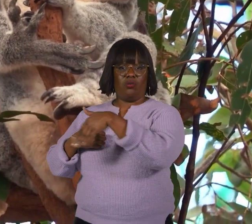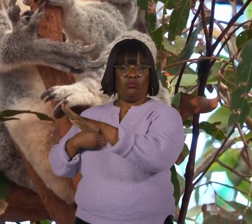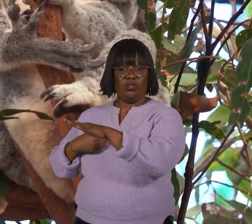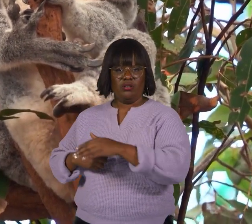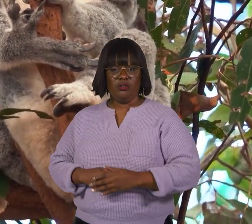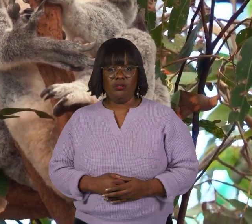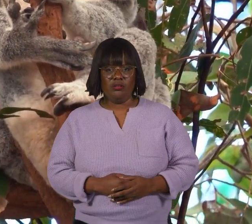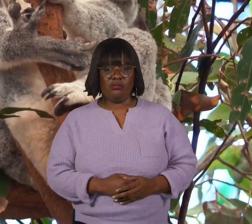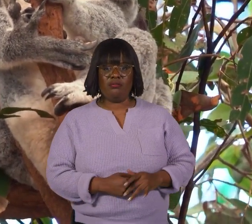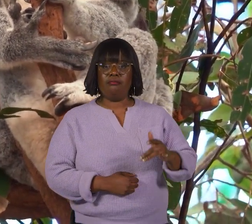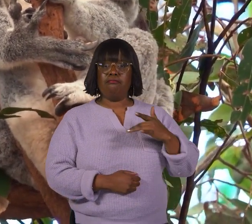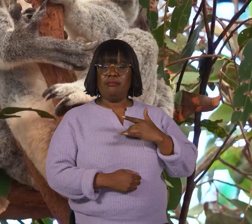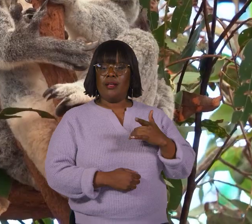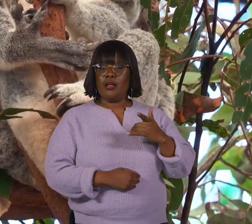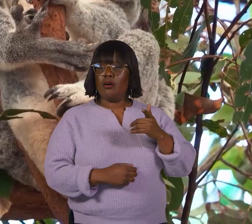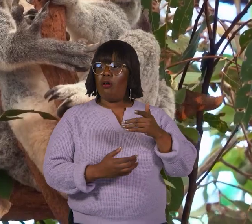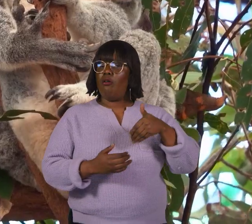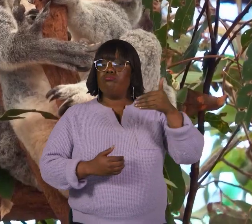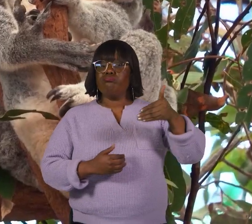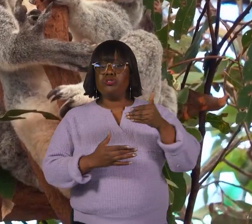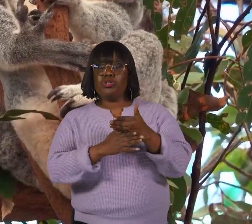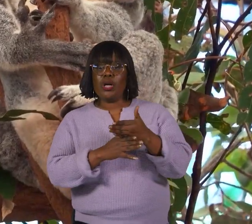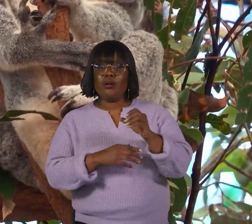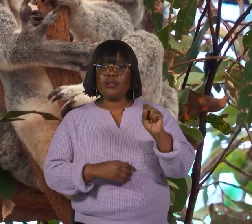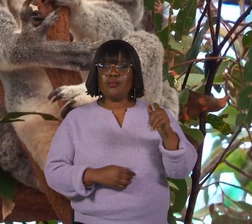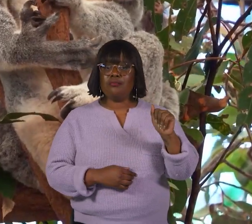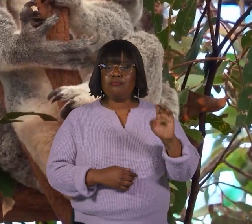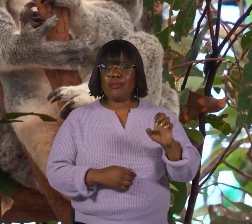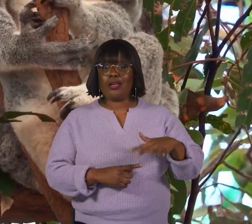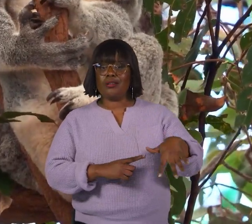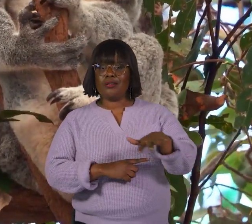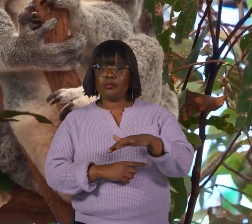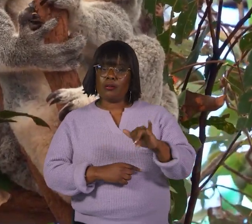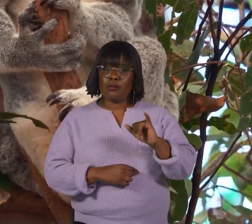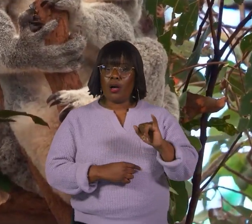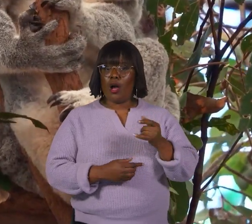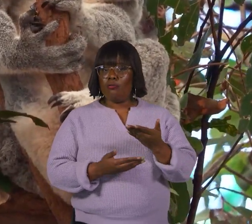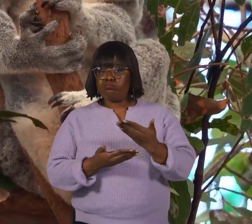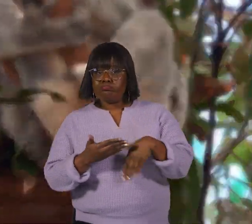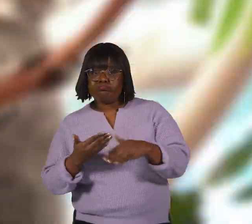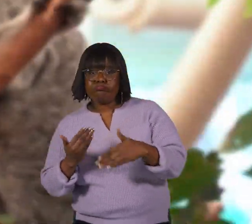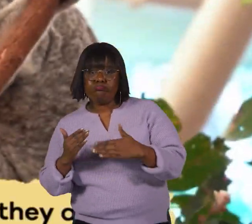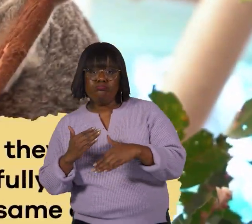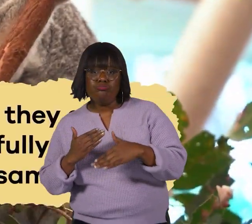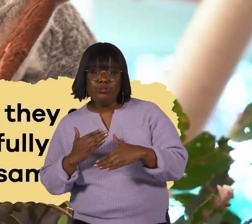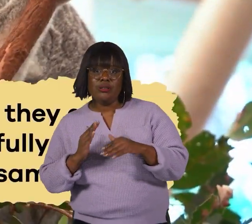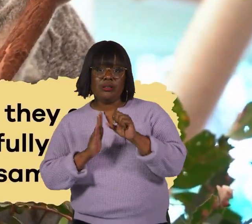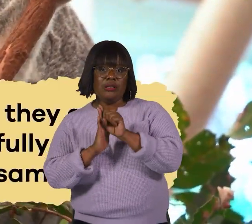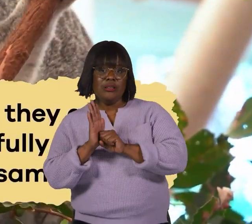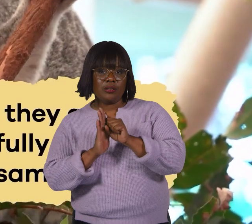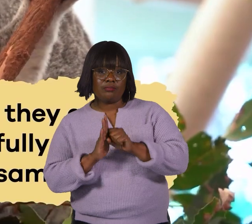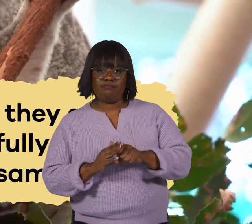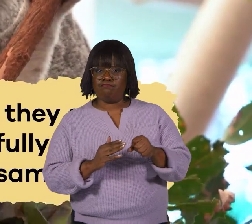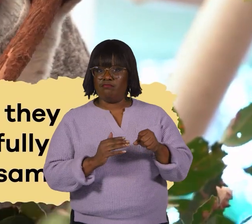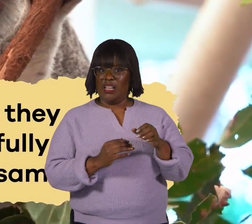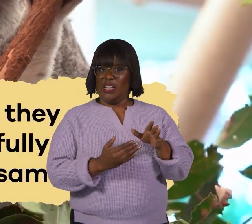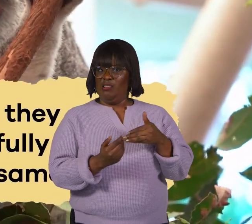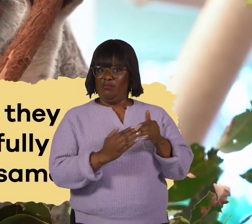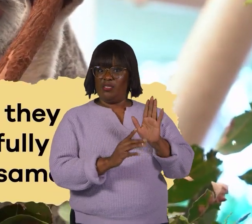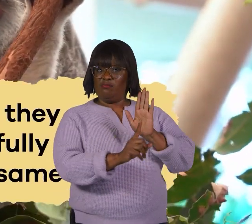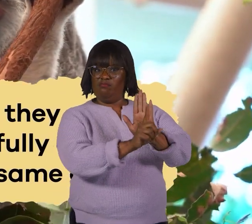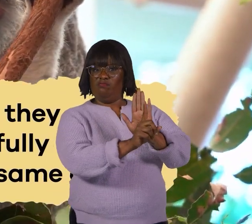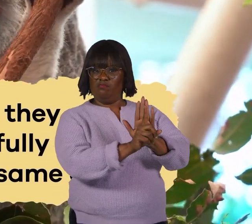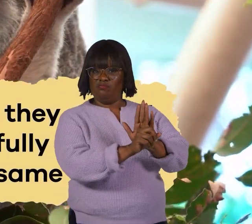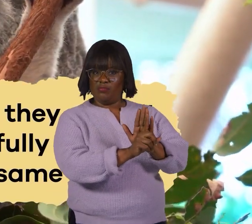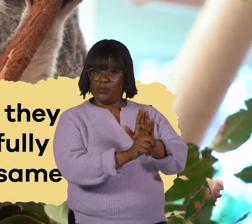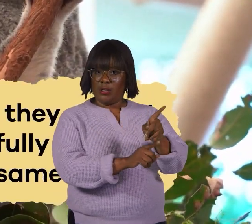they may occasionally share space with other koalas, especially during breeding season. Despite having a territory, they